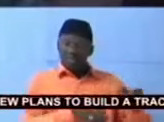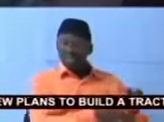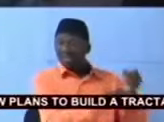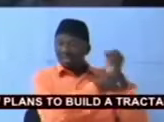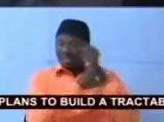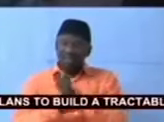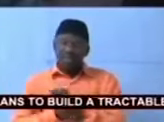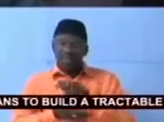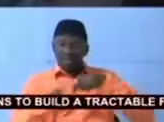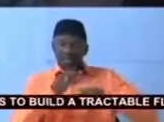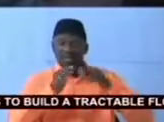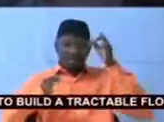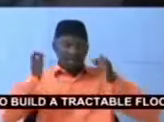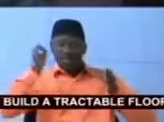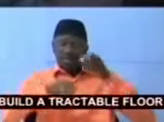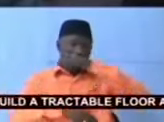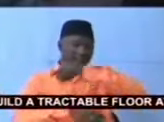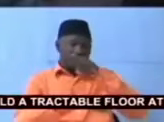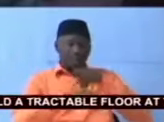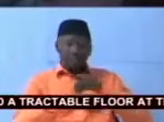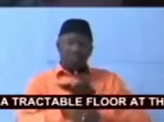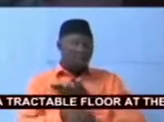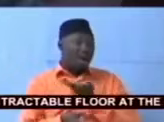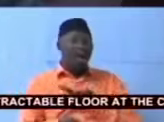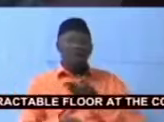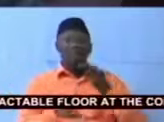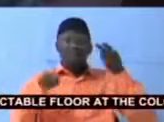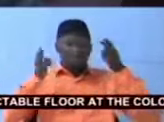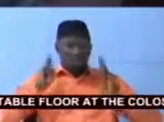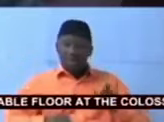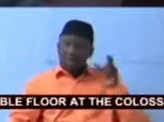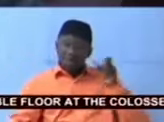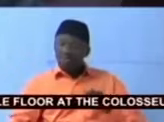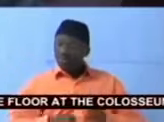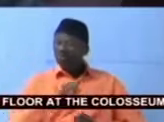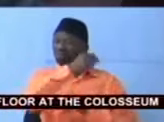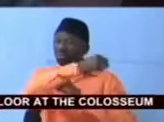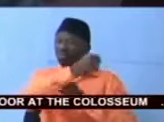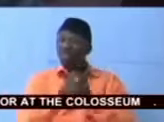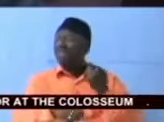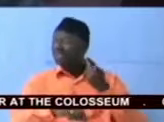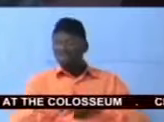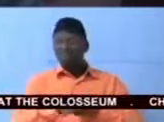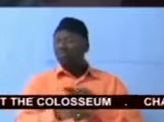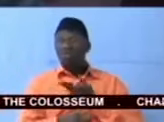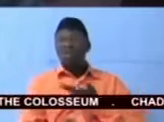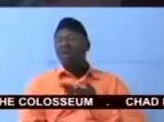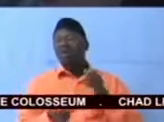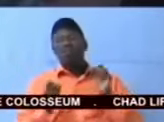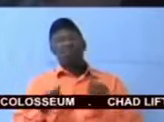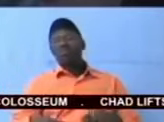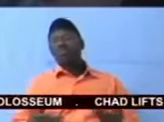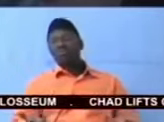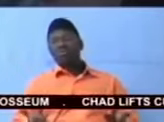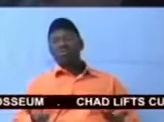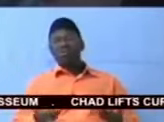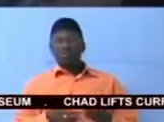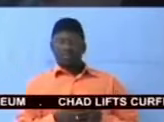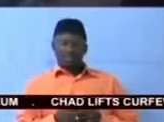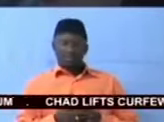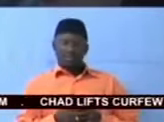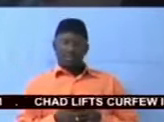duñ am koo xam ne moo leen a teewal muy lawyer jamono joo xam ne sax duñ ci mun a amee lawyer. Yes, in fact I experienced that